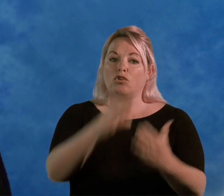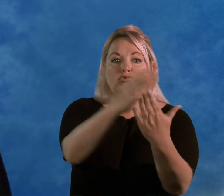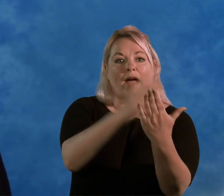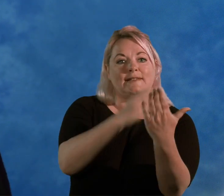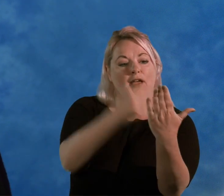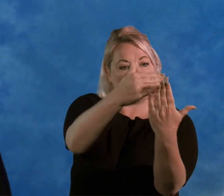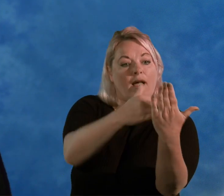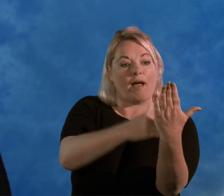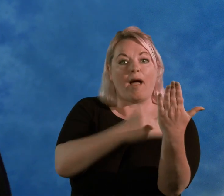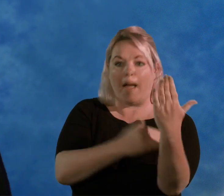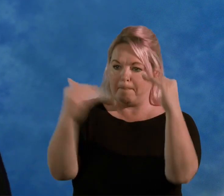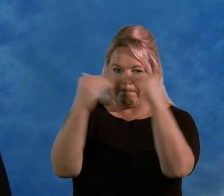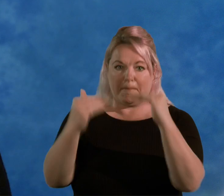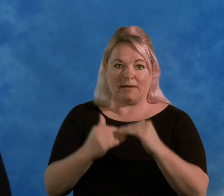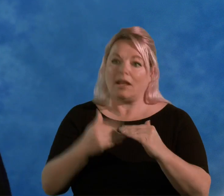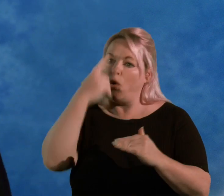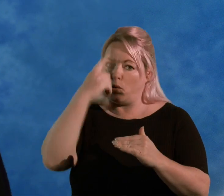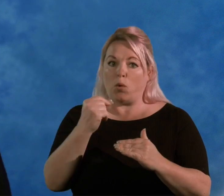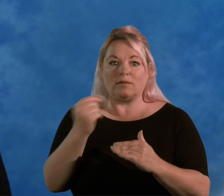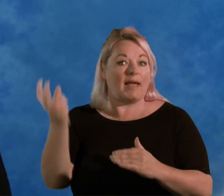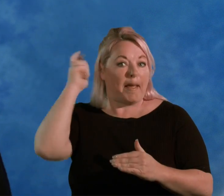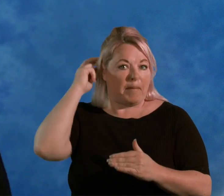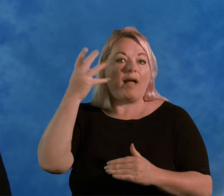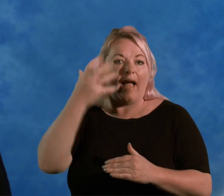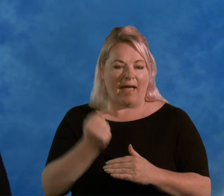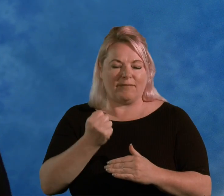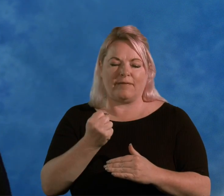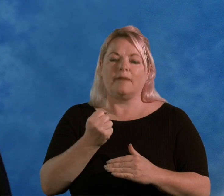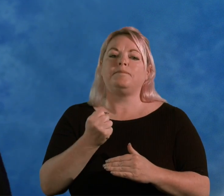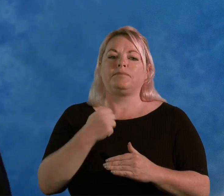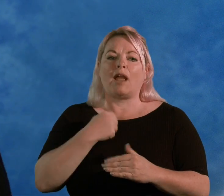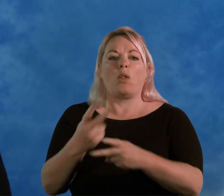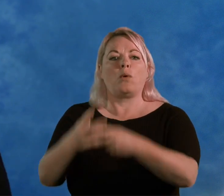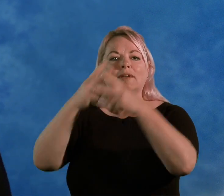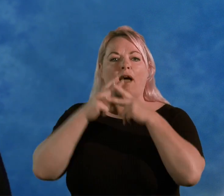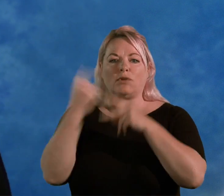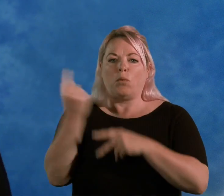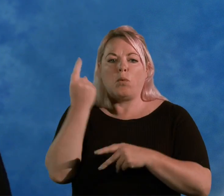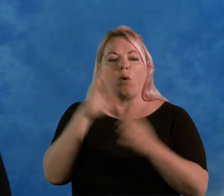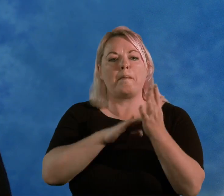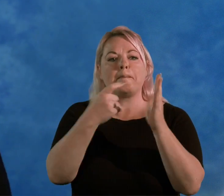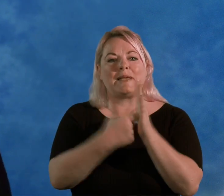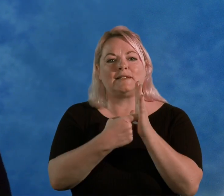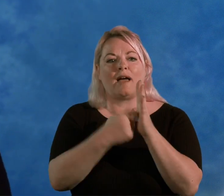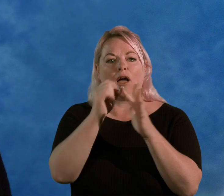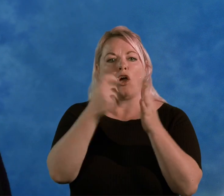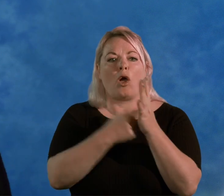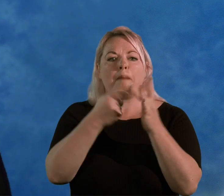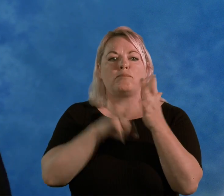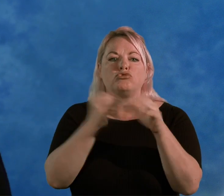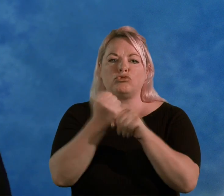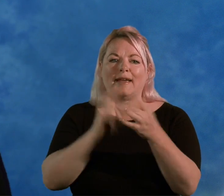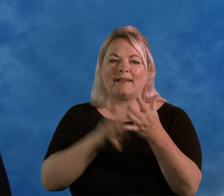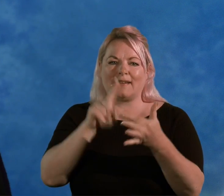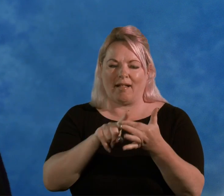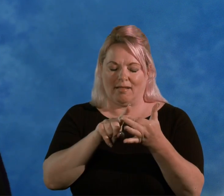all the criteria to have a cochlear implant, and I was under the care of Mr. Pringle and the team here, who